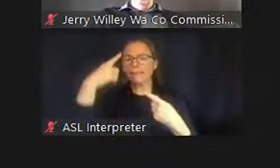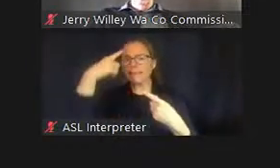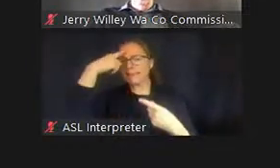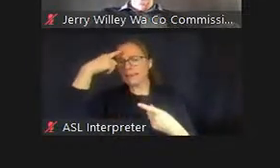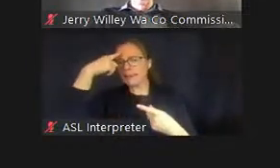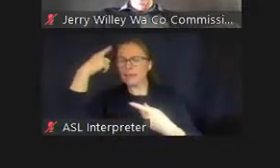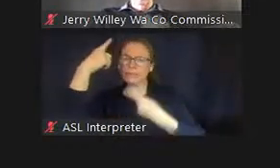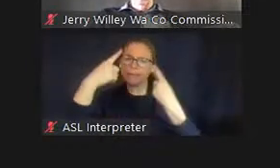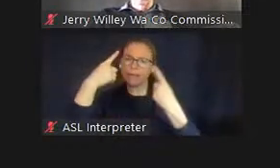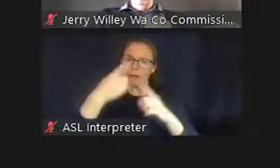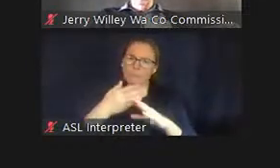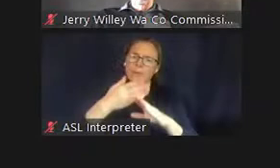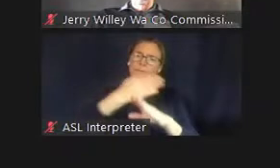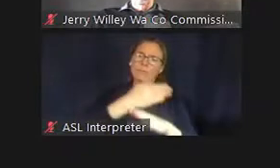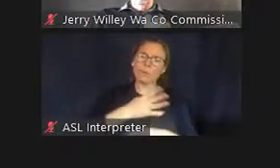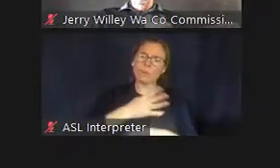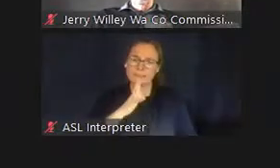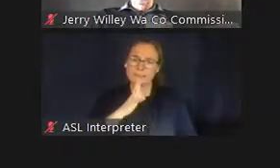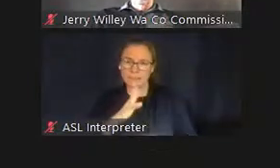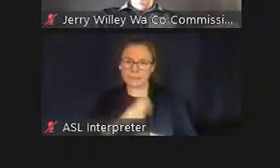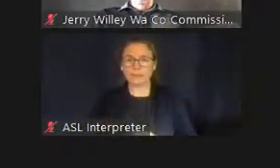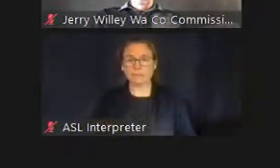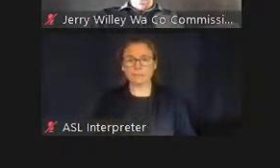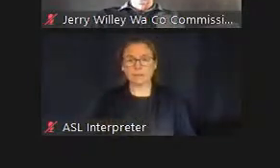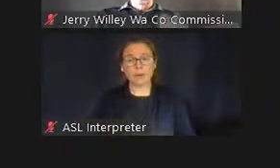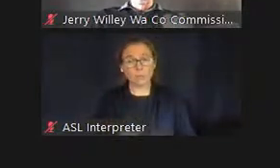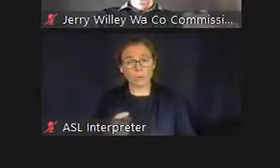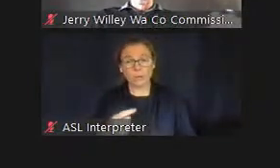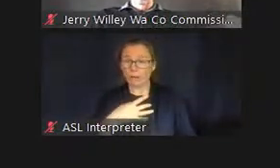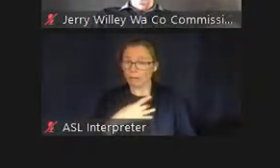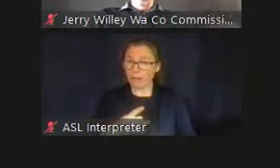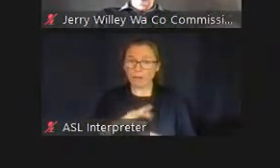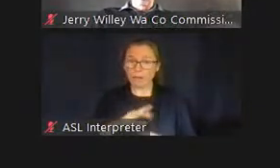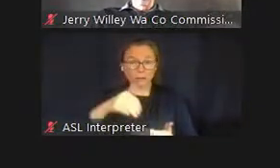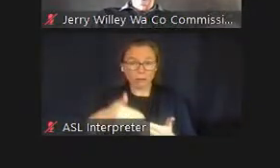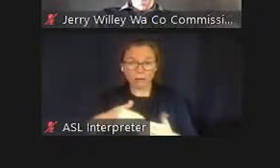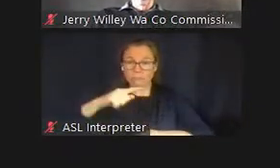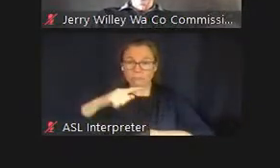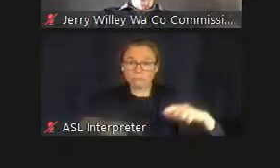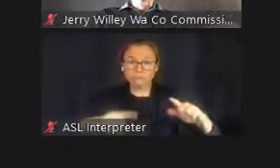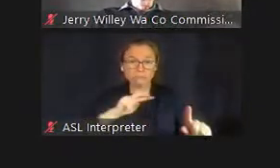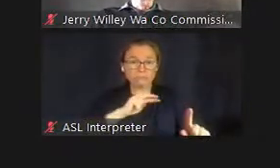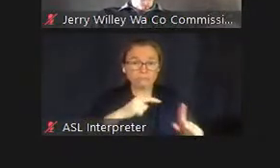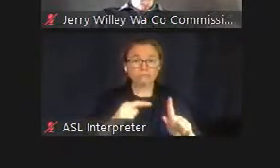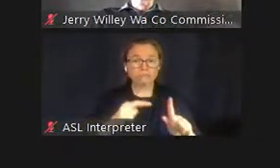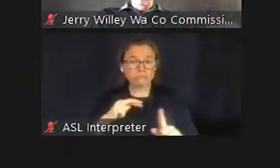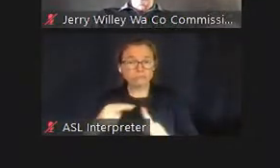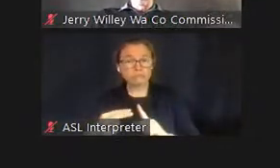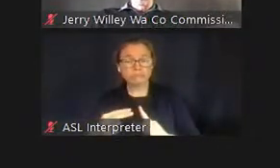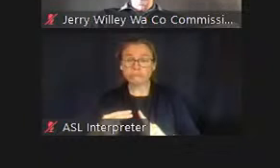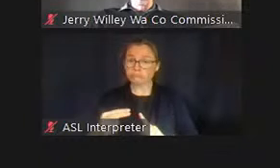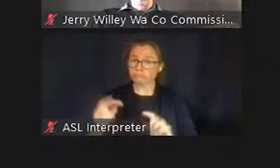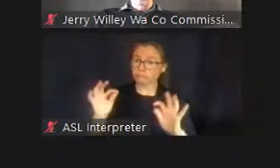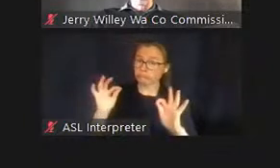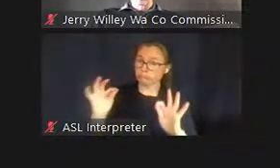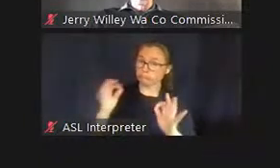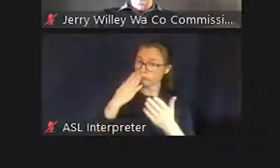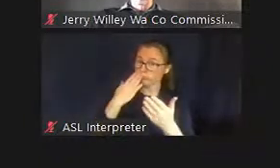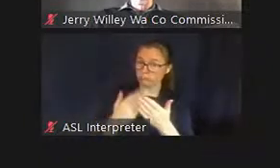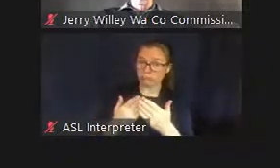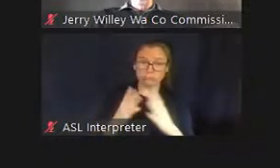We appreciate the diversity of perspectives, all perspectives that we could